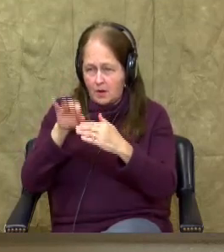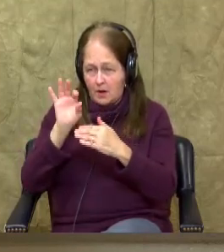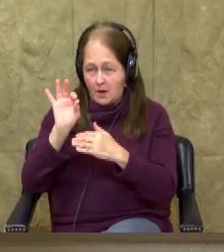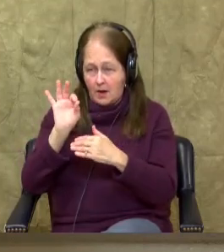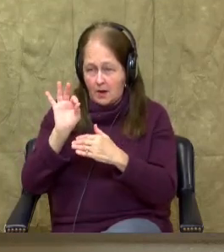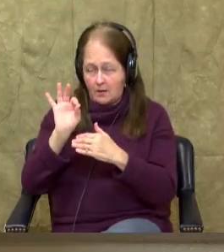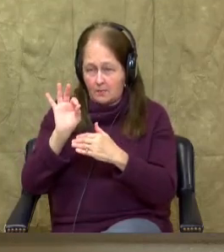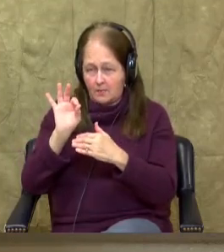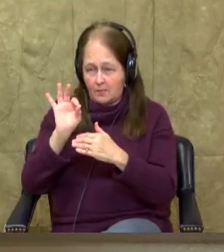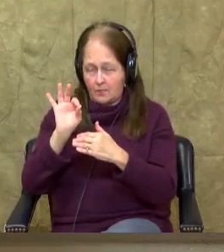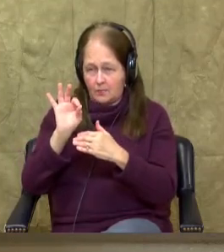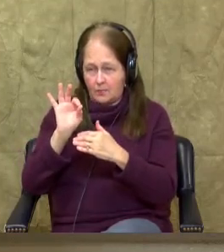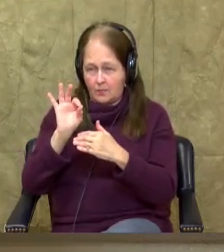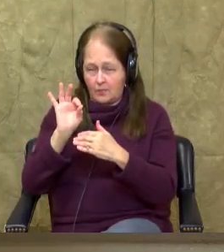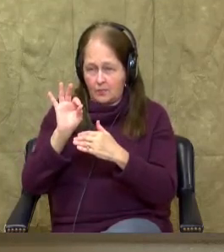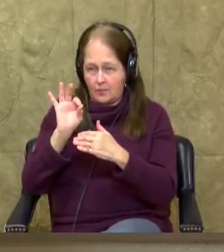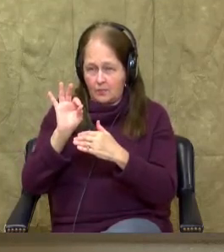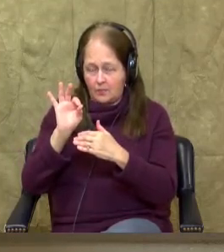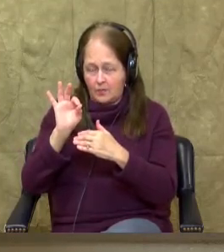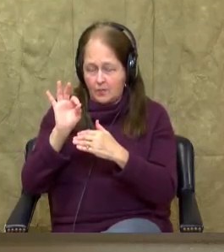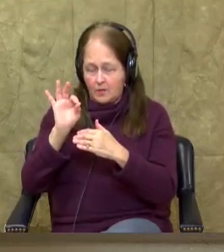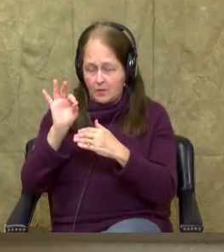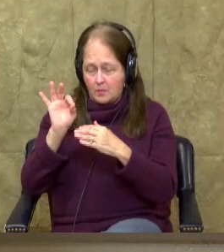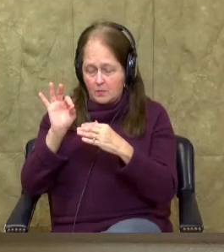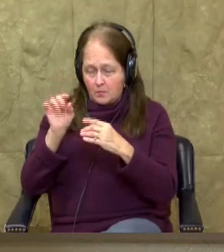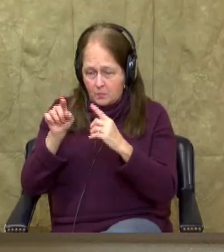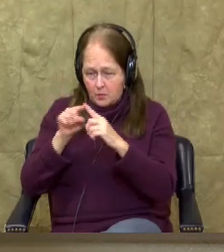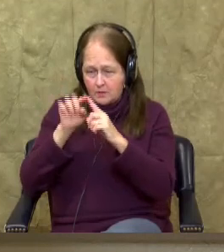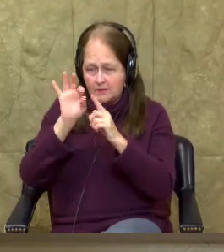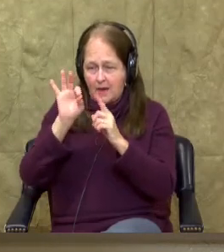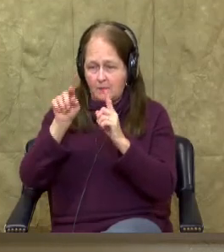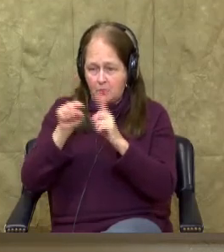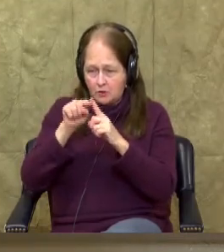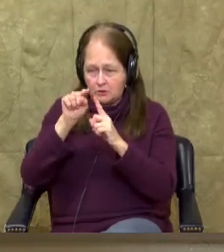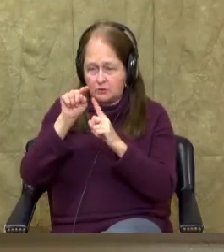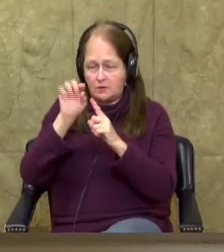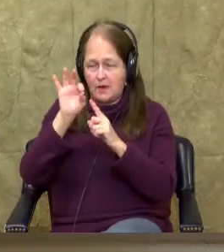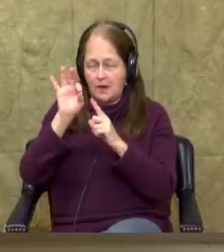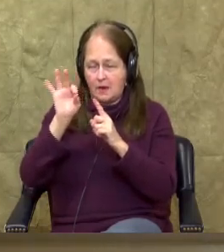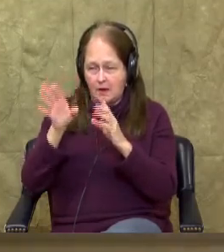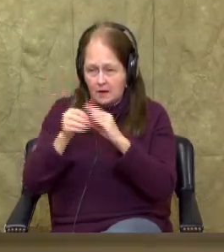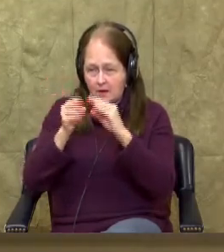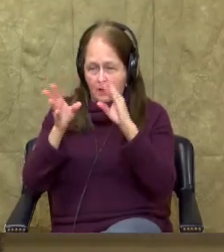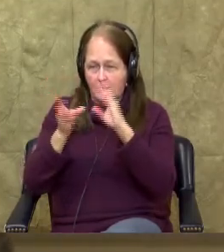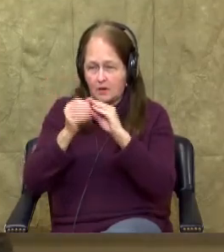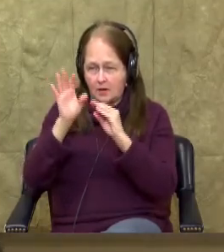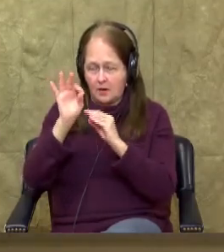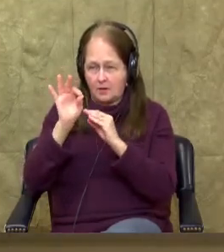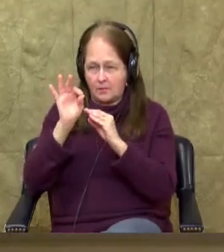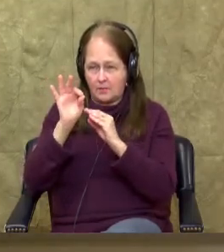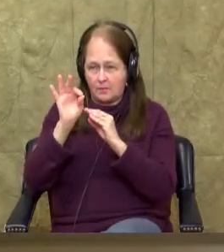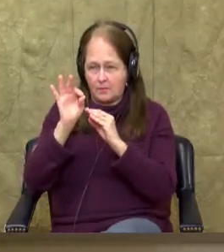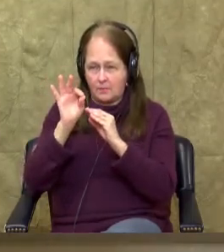9, so we could say 9 plus 9 plus 9, and that is what, boys and girls?